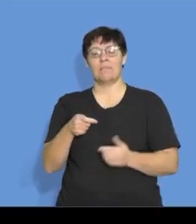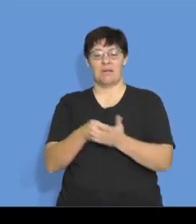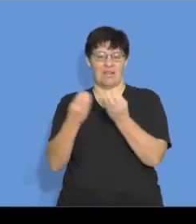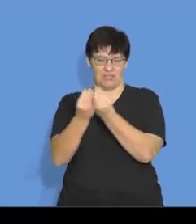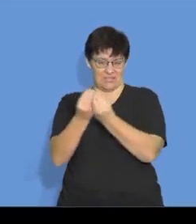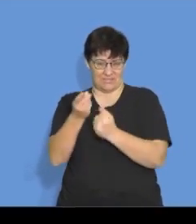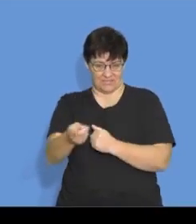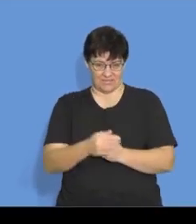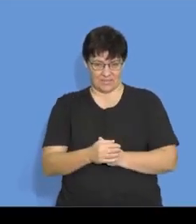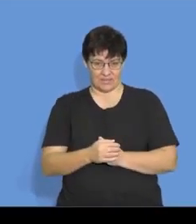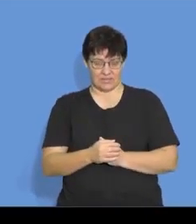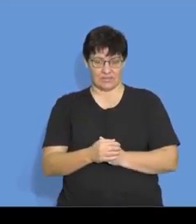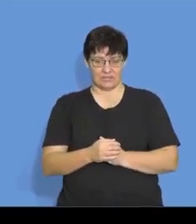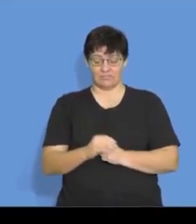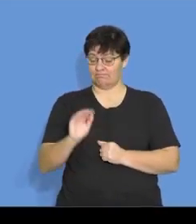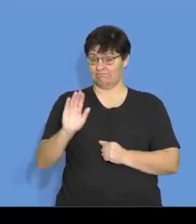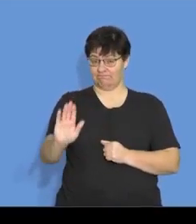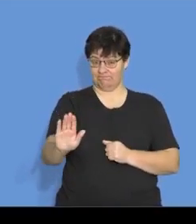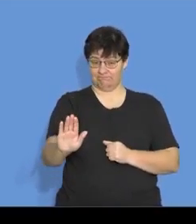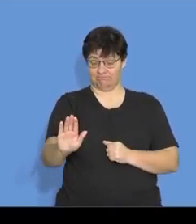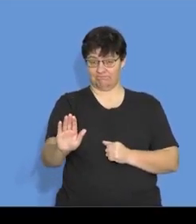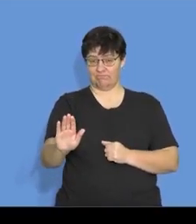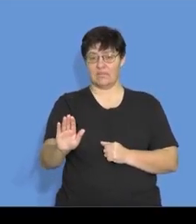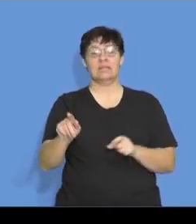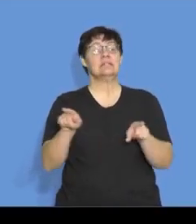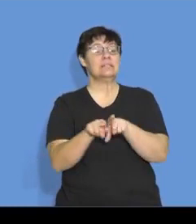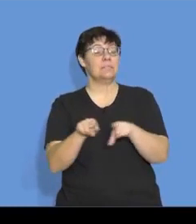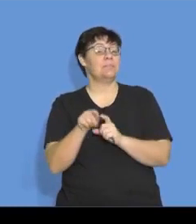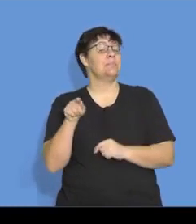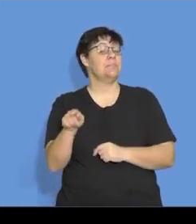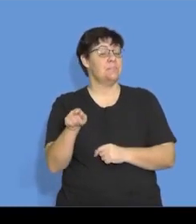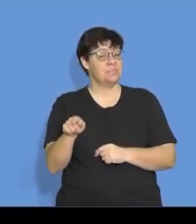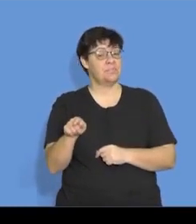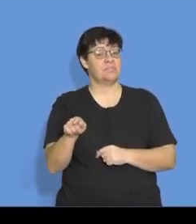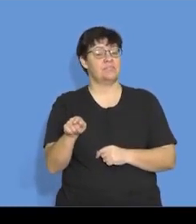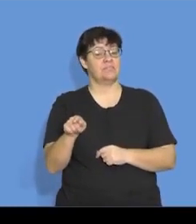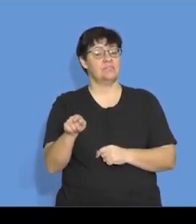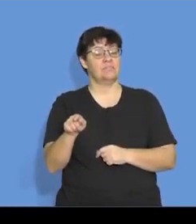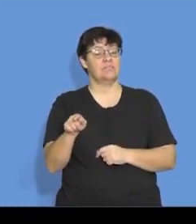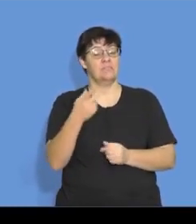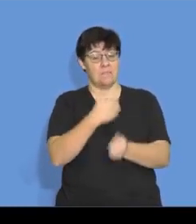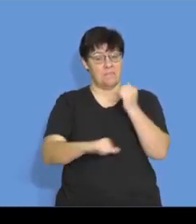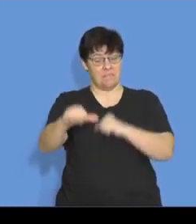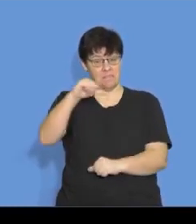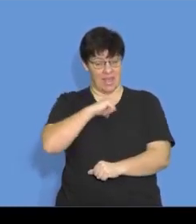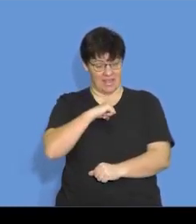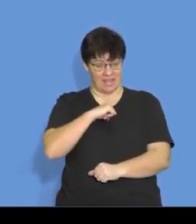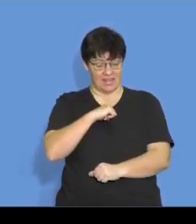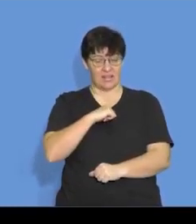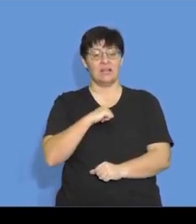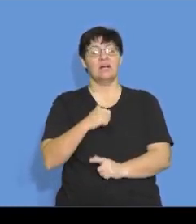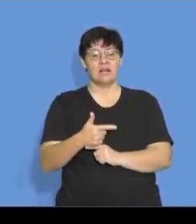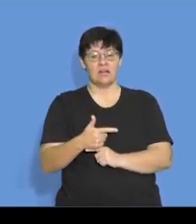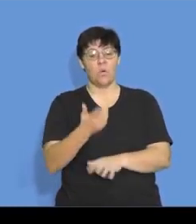right? So that's my periodic inventory system. We also know that when goods are returned, the purchaser's